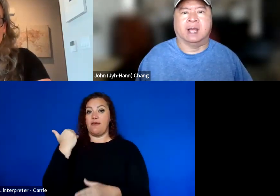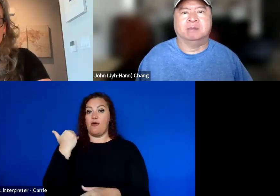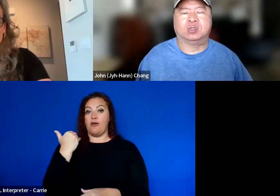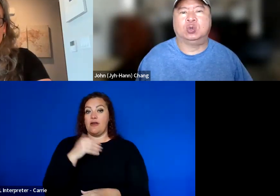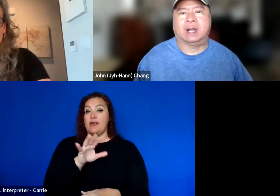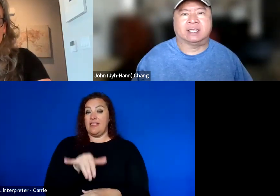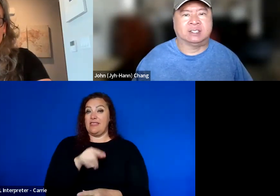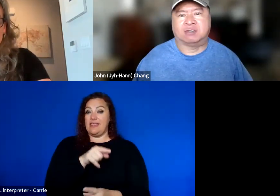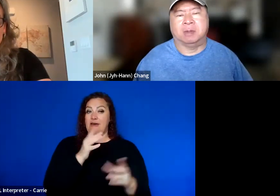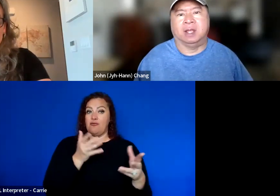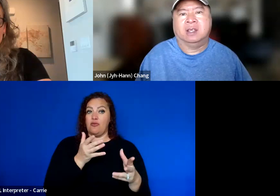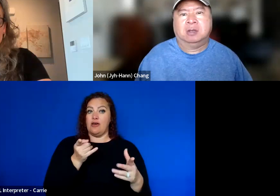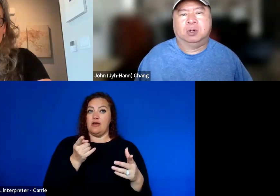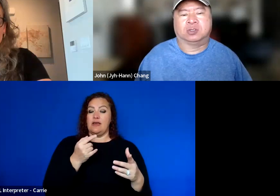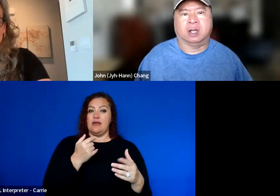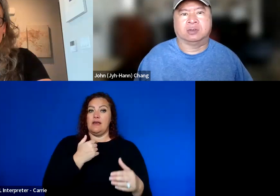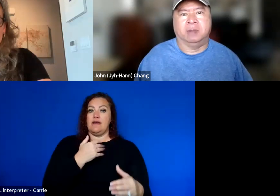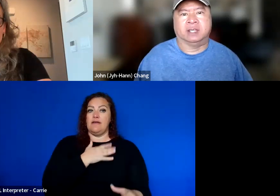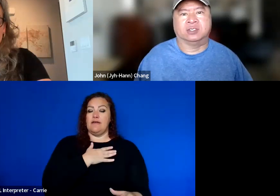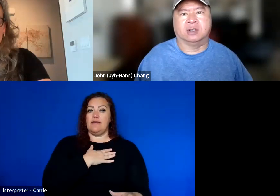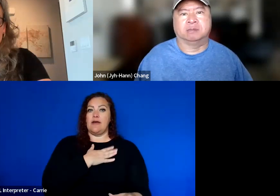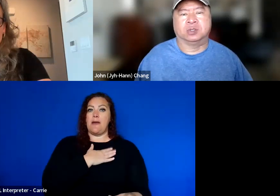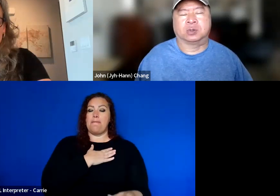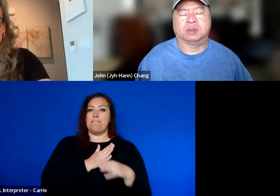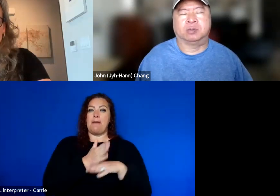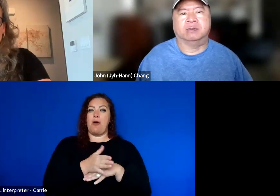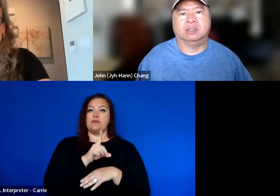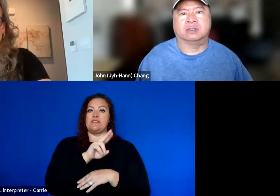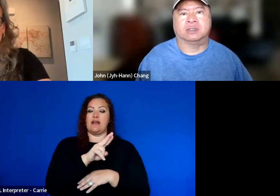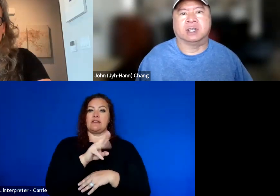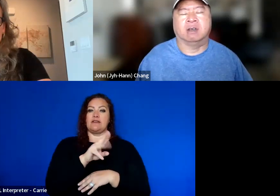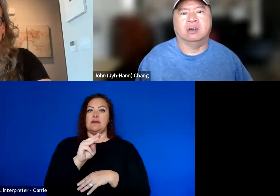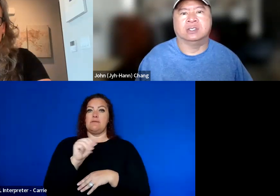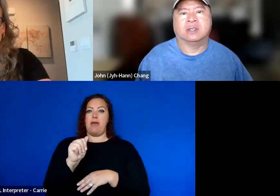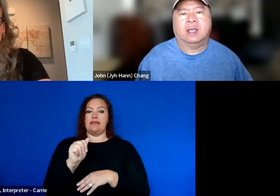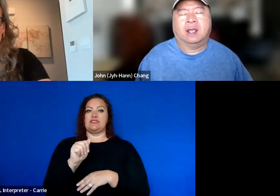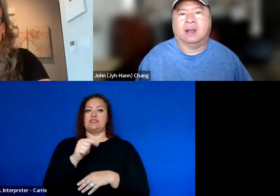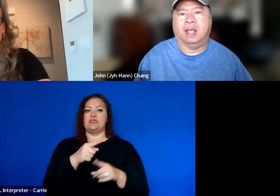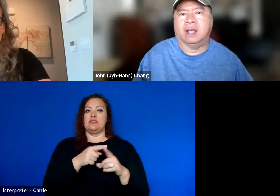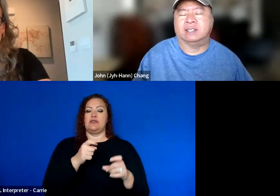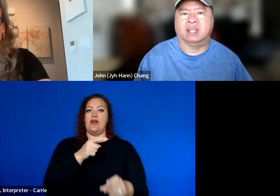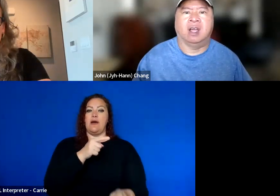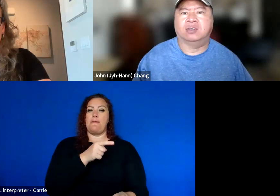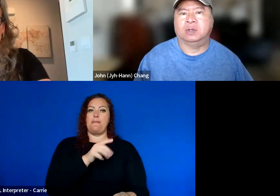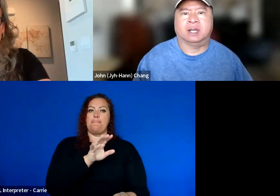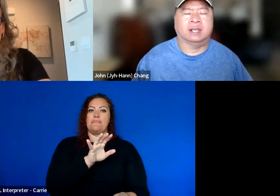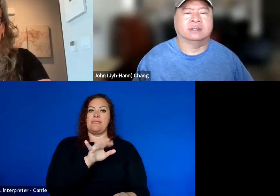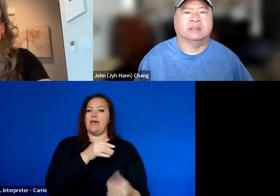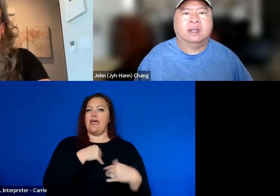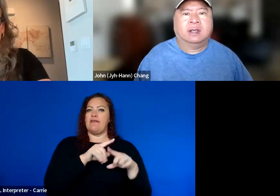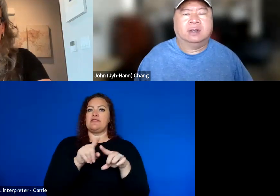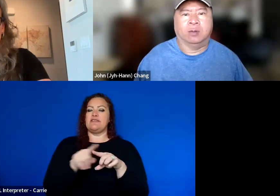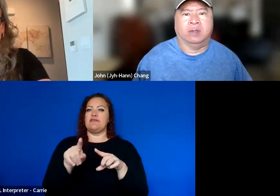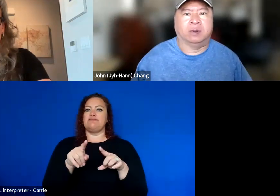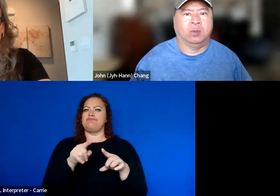is that I'm in 2 classes from my postdoctoral master's on prescription privileges for psychologists, and as I gone through the